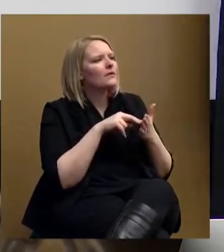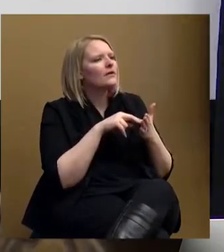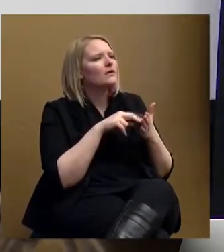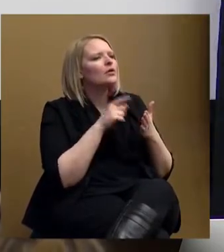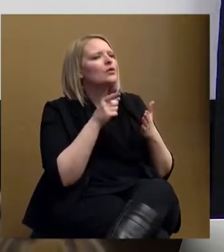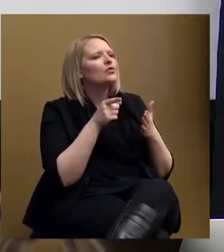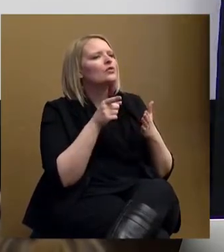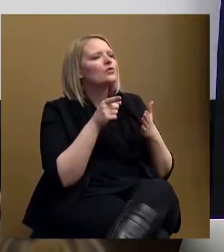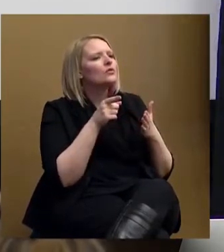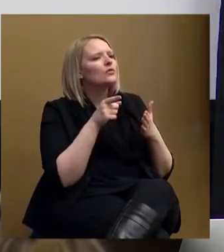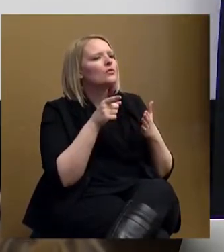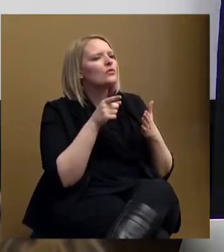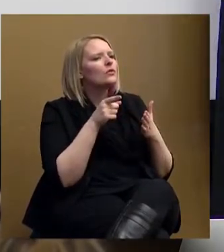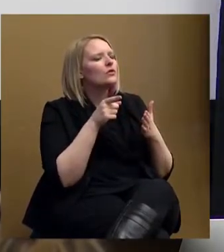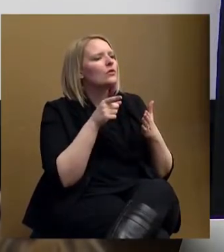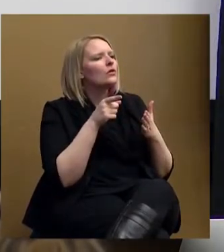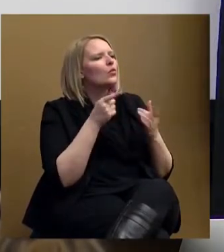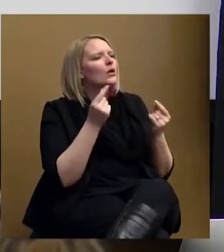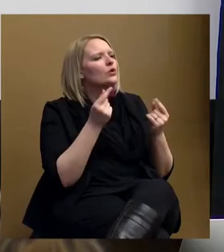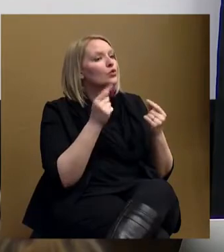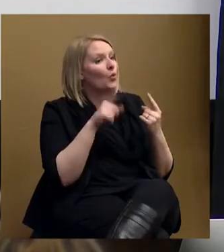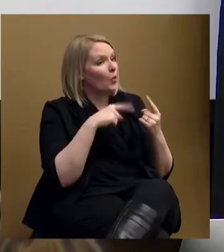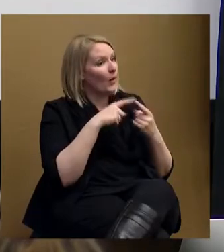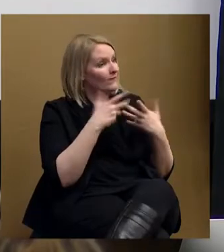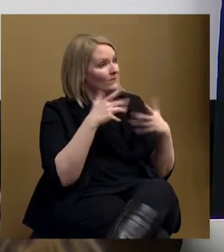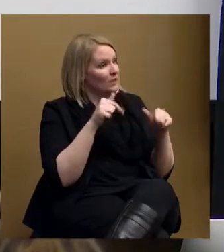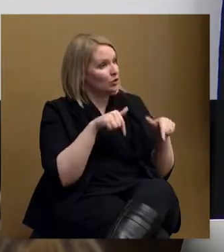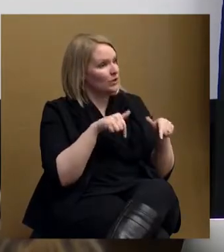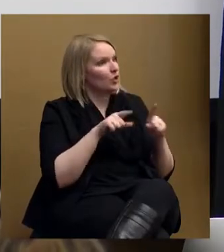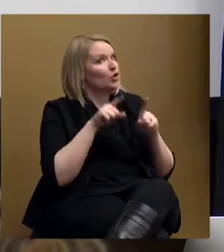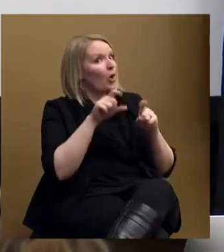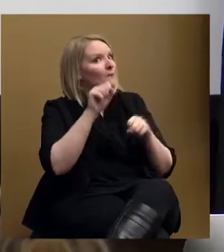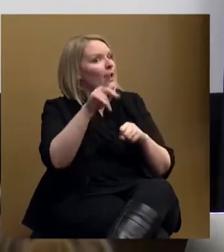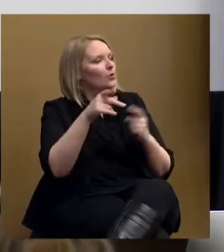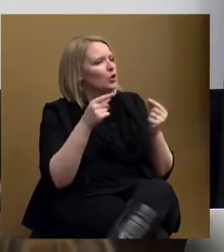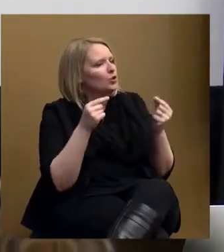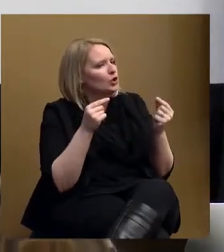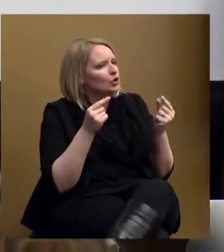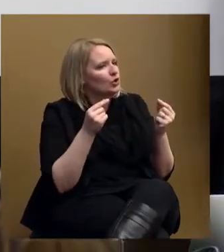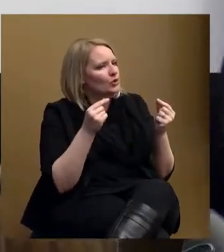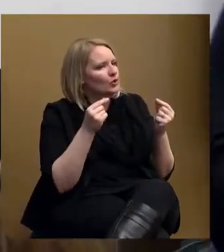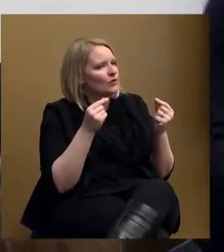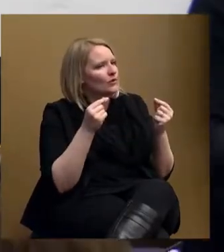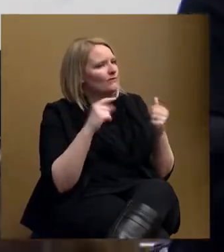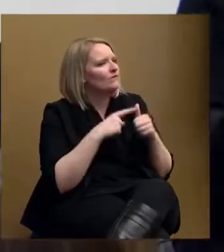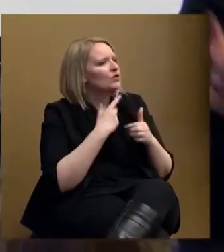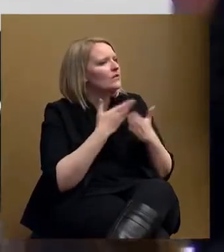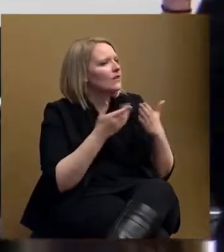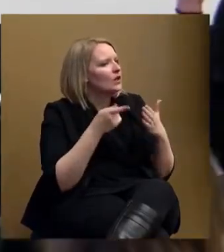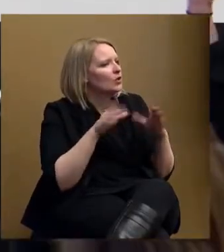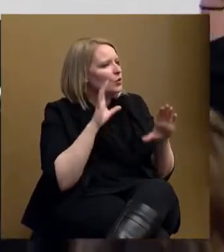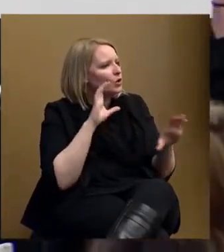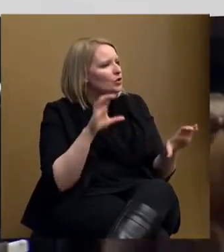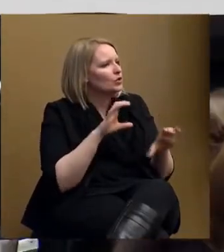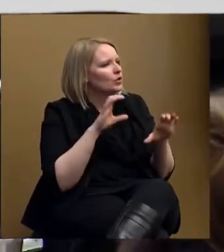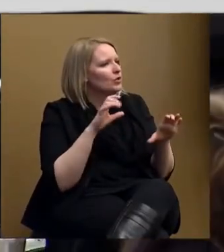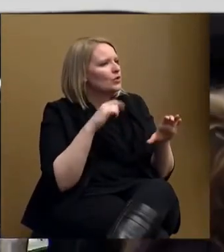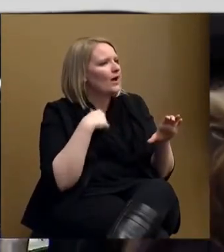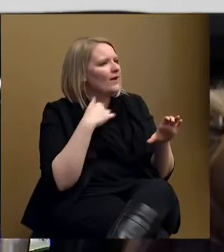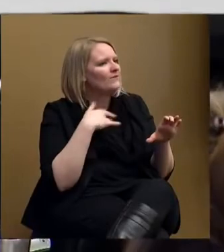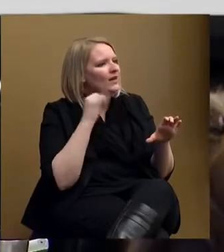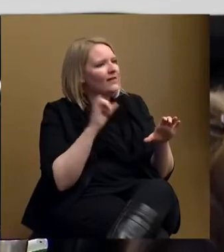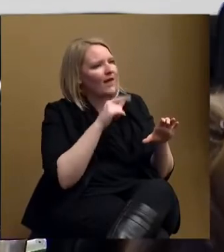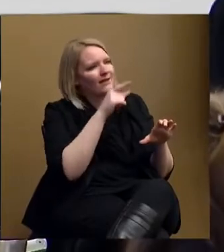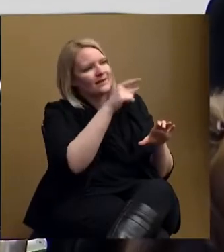What are you going to do when you go back? The first thing. I feel like we should just bring her up,